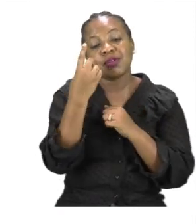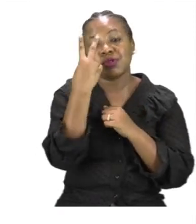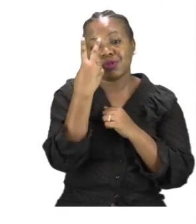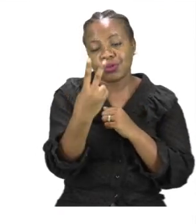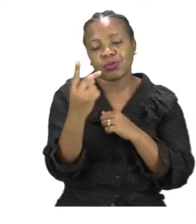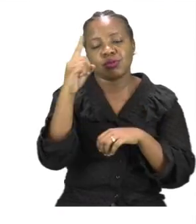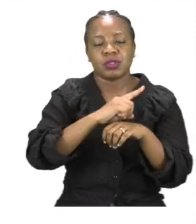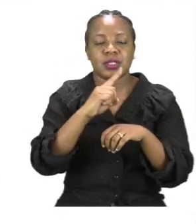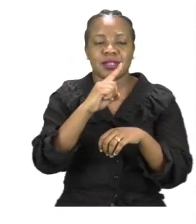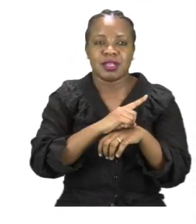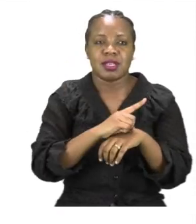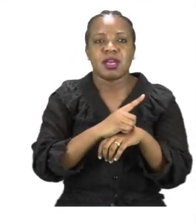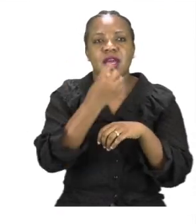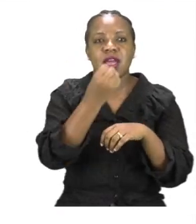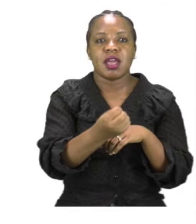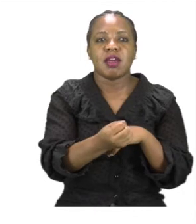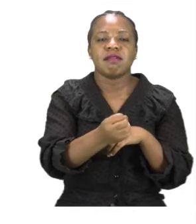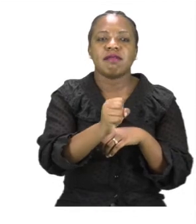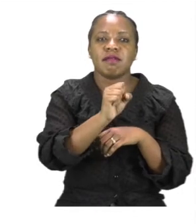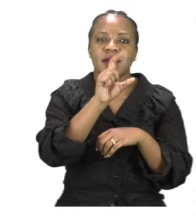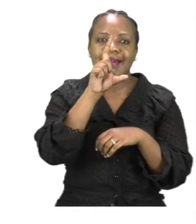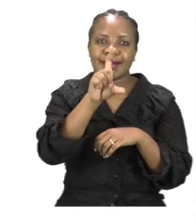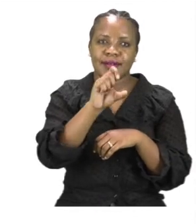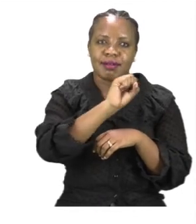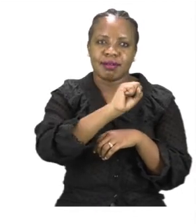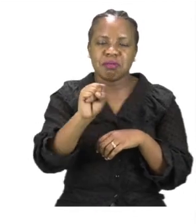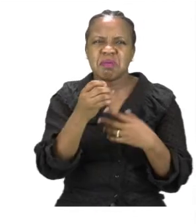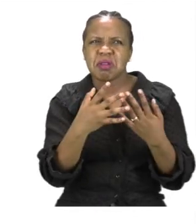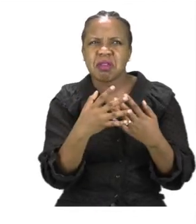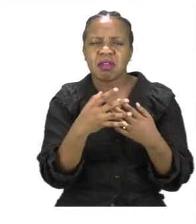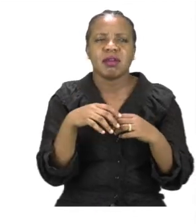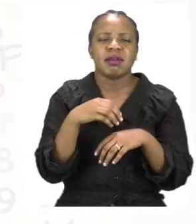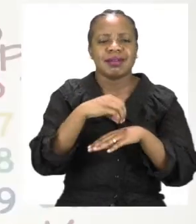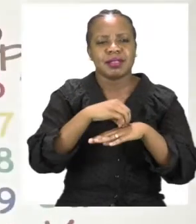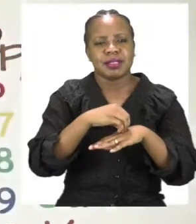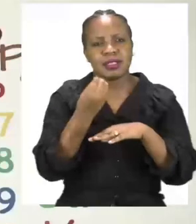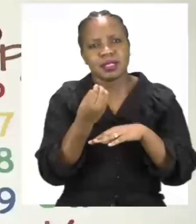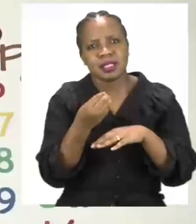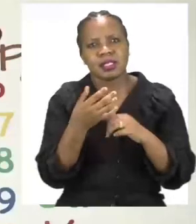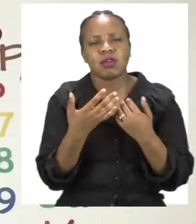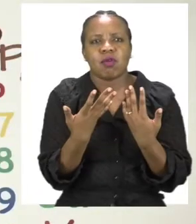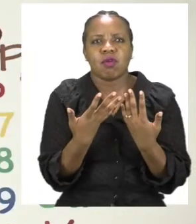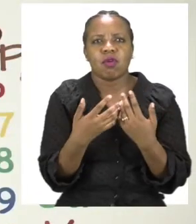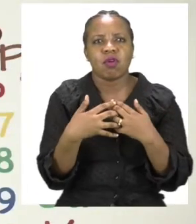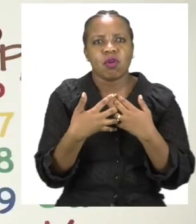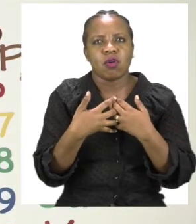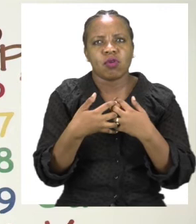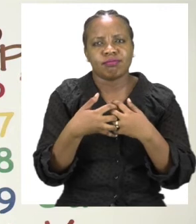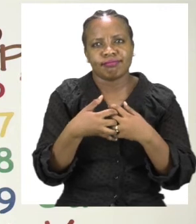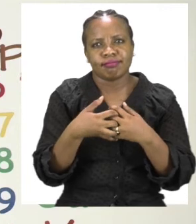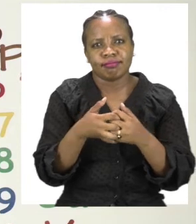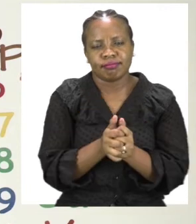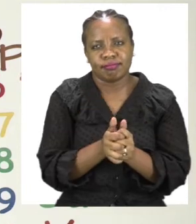S. It is either Saturday or Sunday.